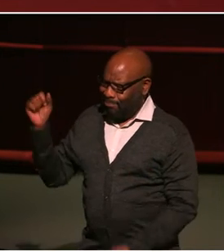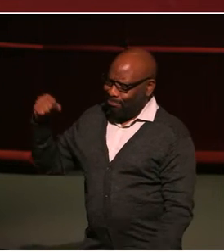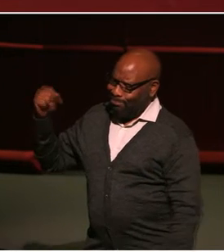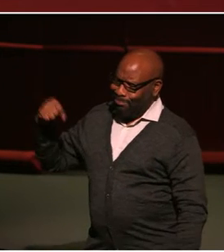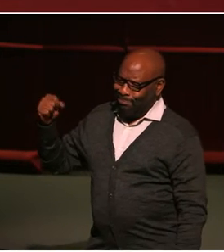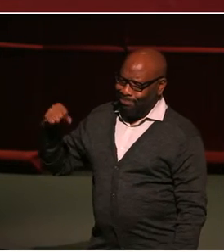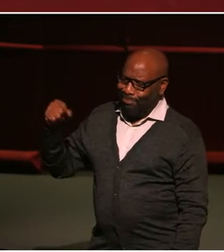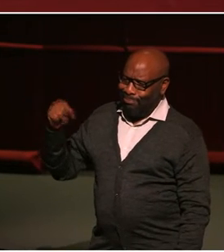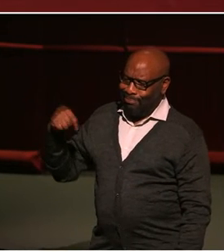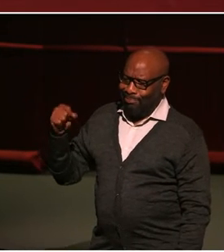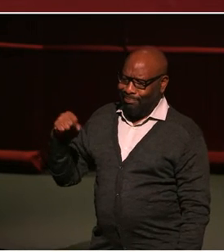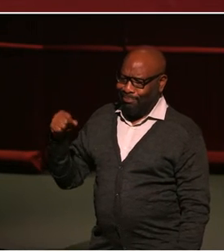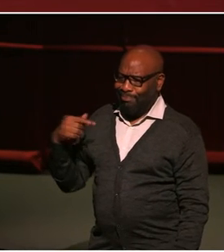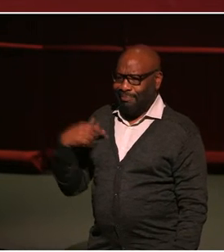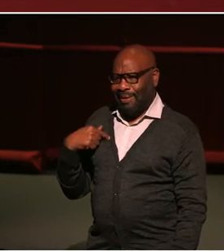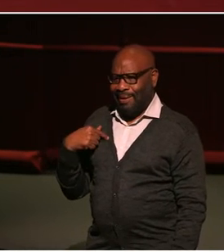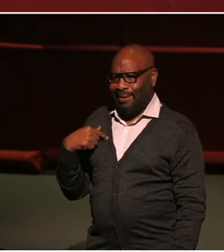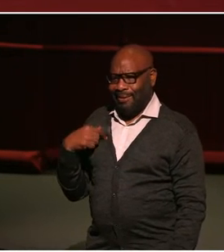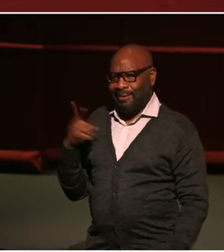didn't represent